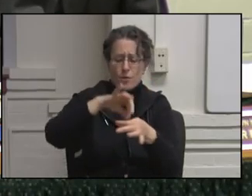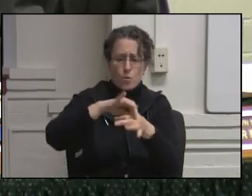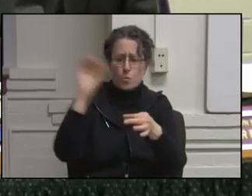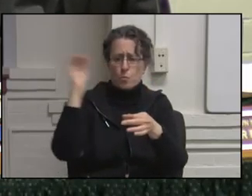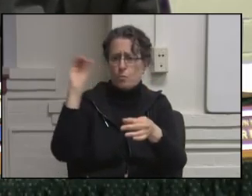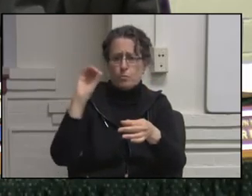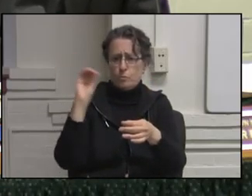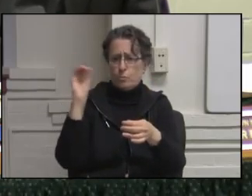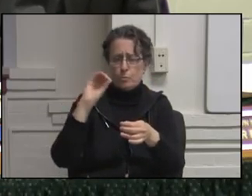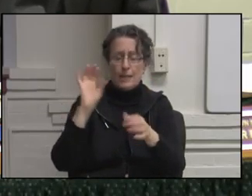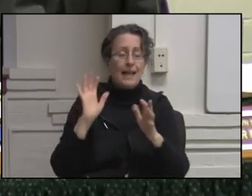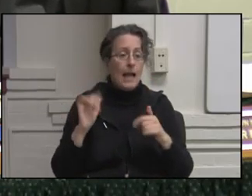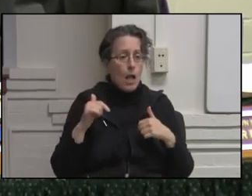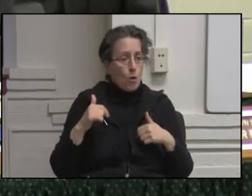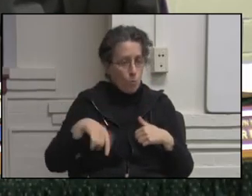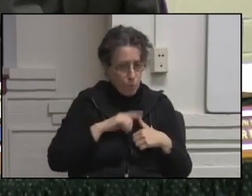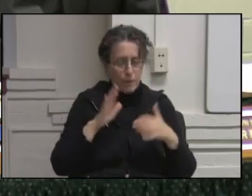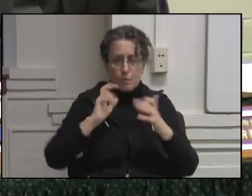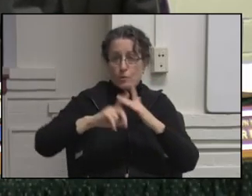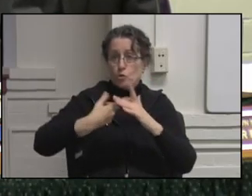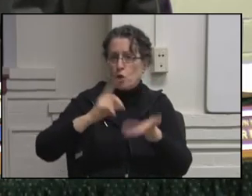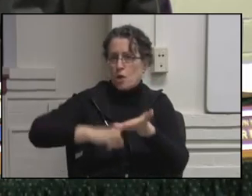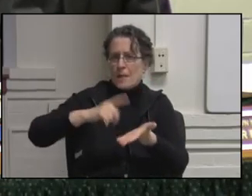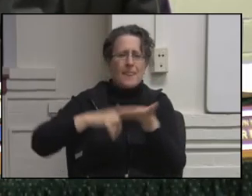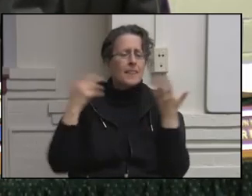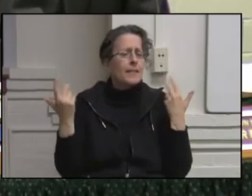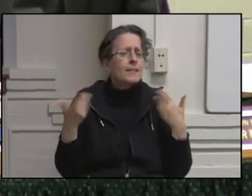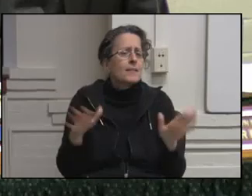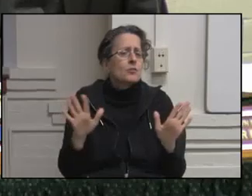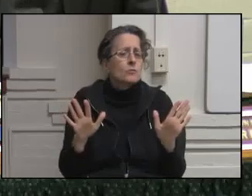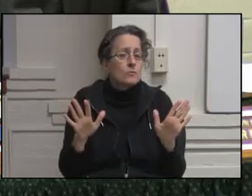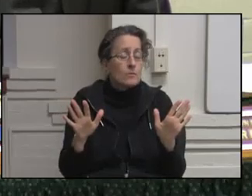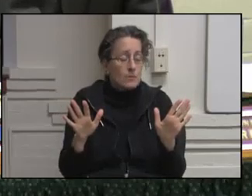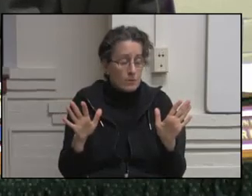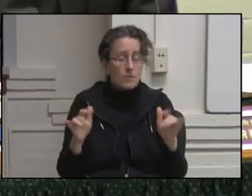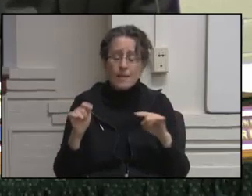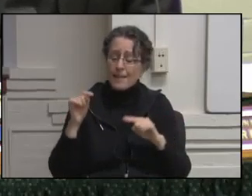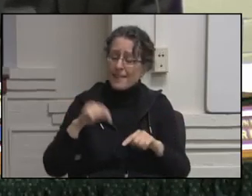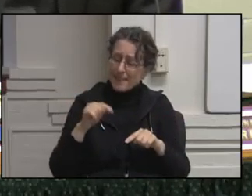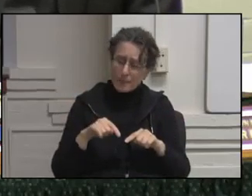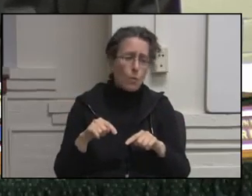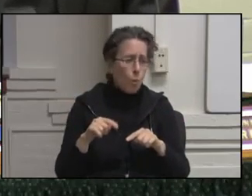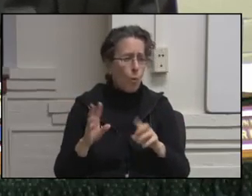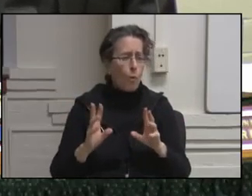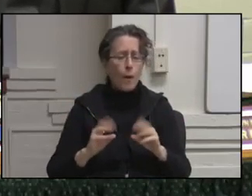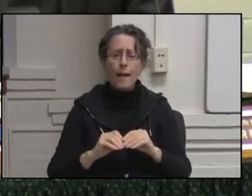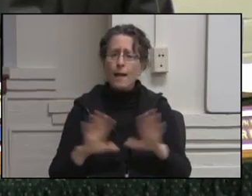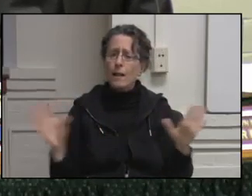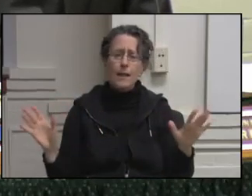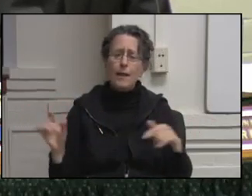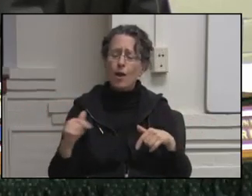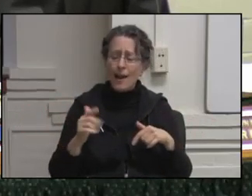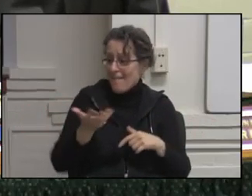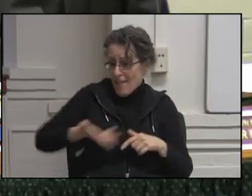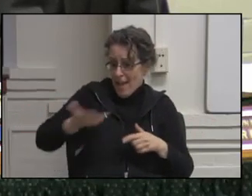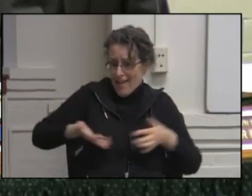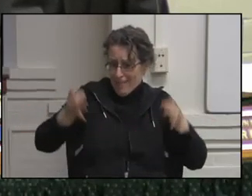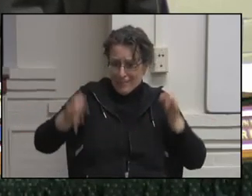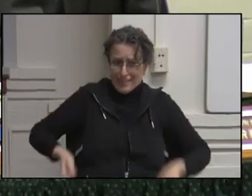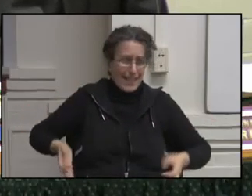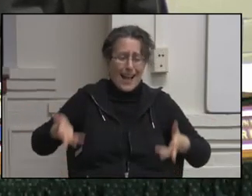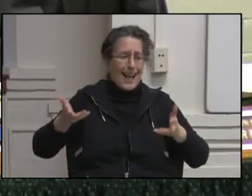we're beginning, and as we can all see, the scope of this extends probably far beyond the five of us sitting at this table and even